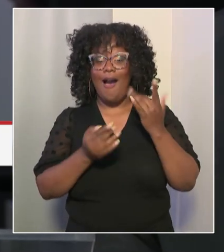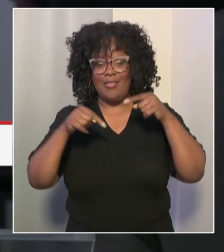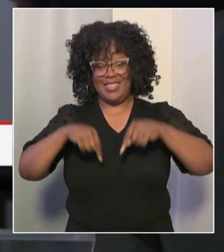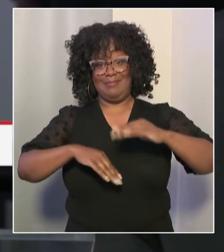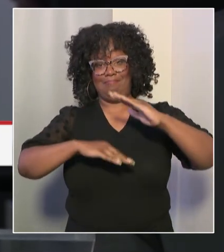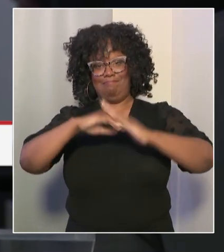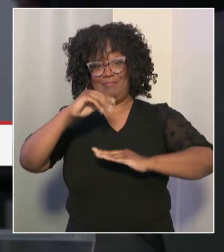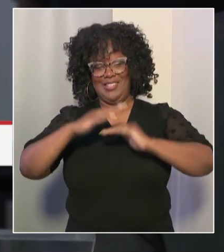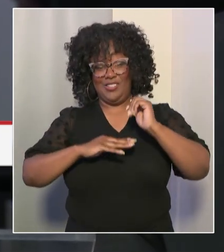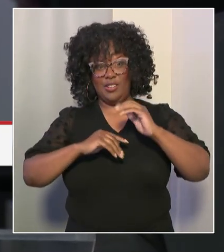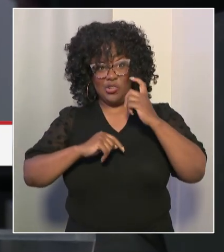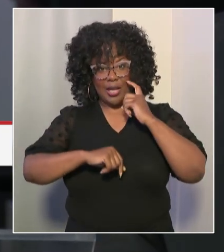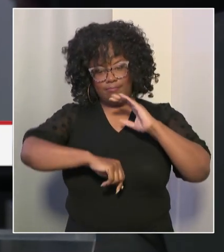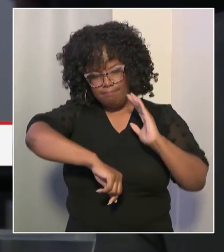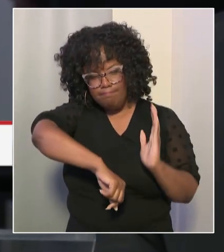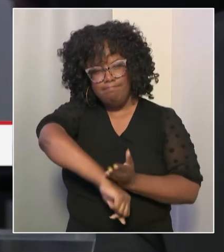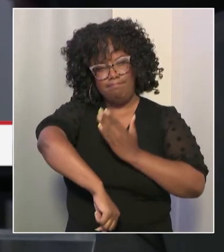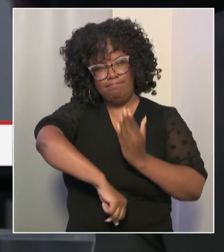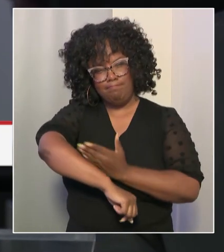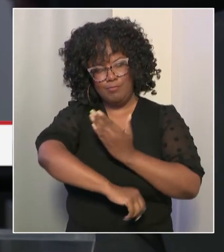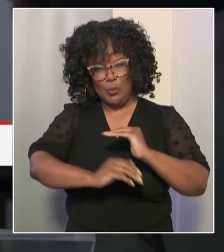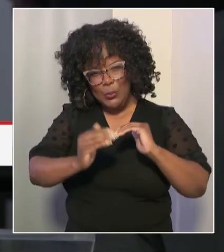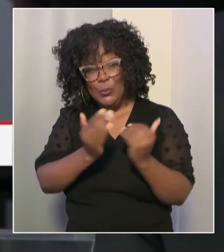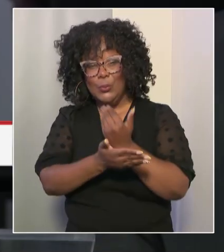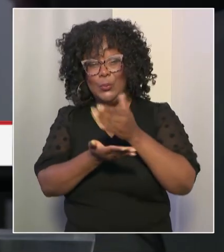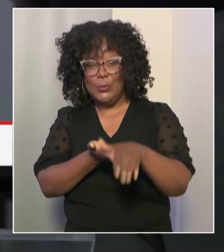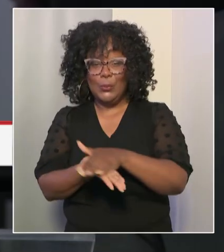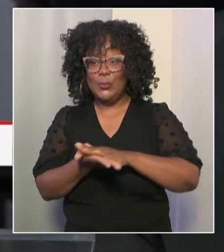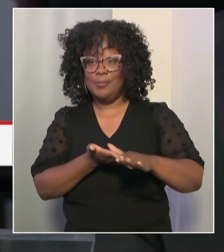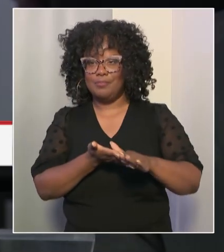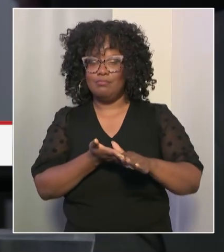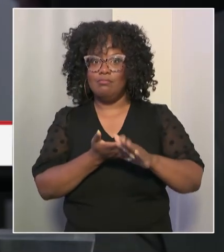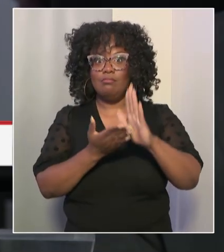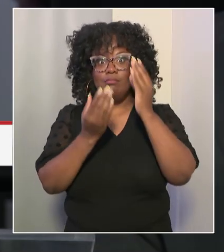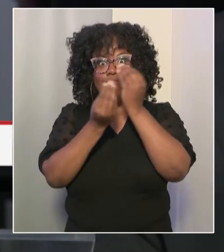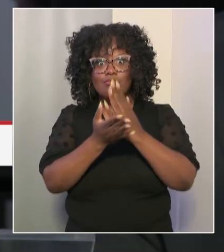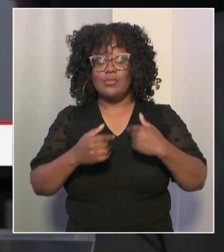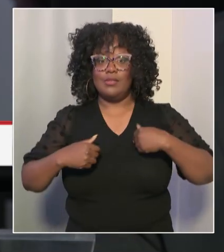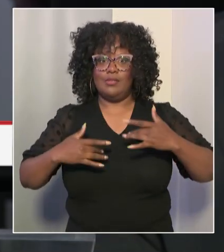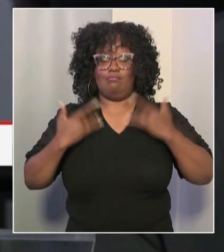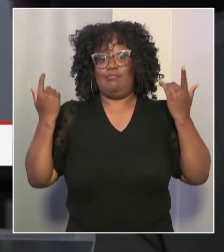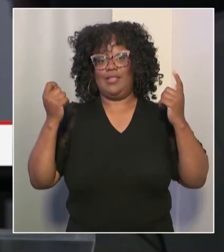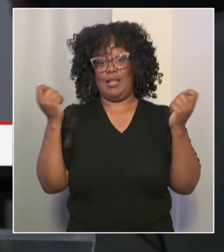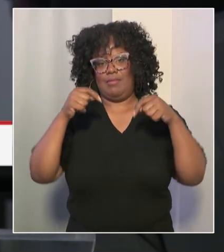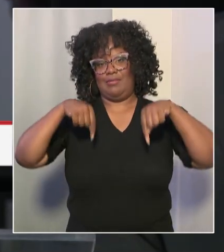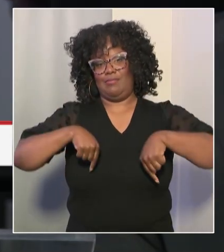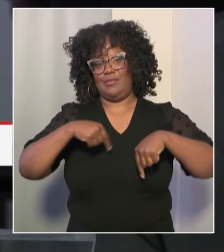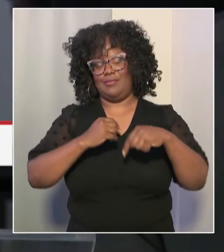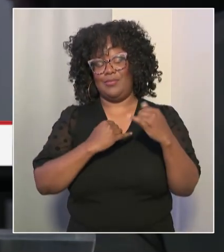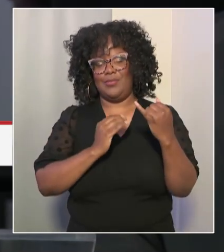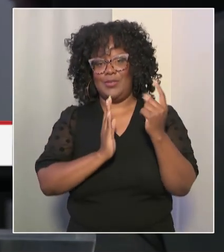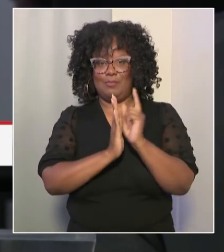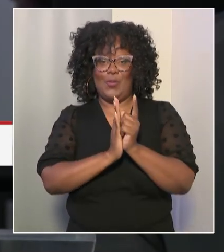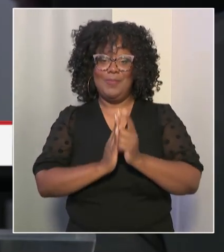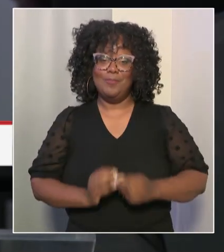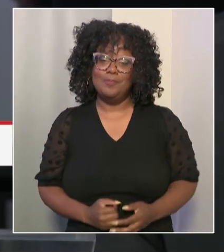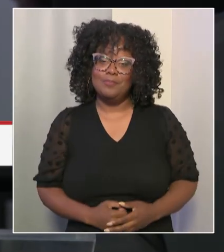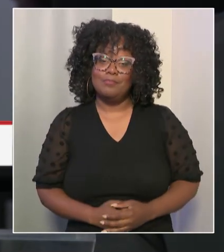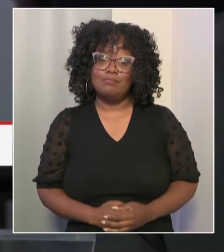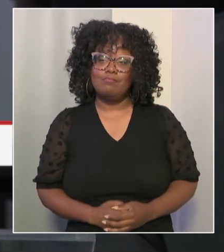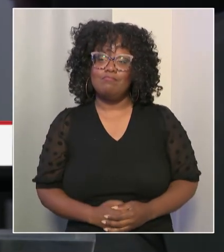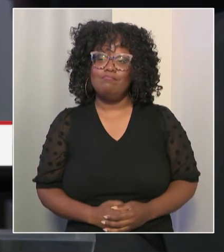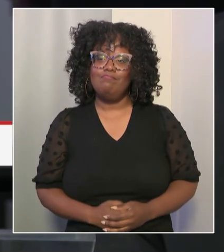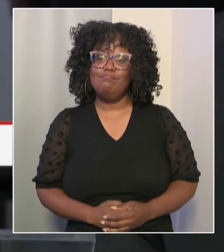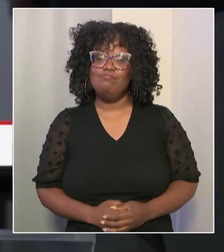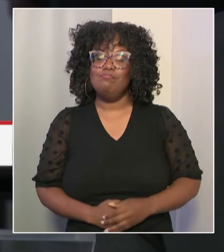on days like today. And you're going to hear from Deputy Mayor Apia and Director